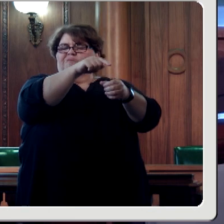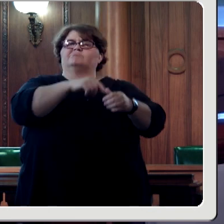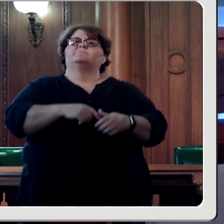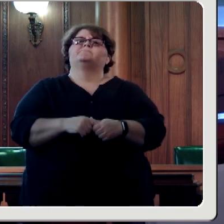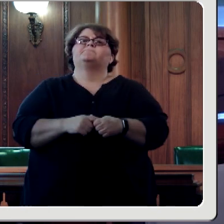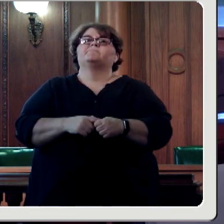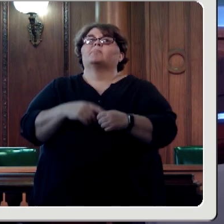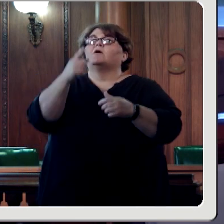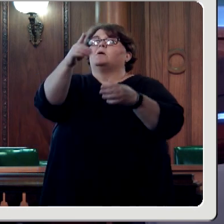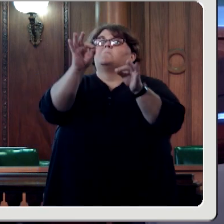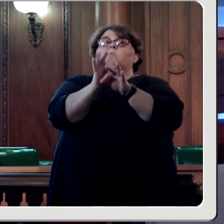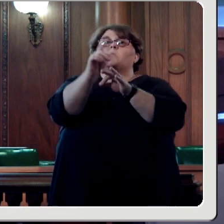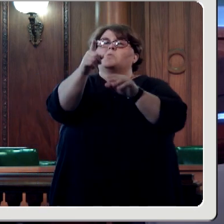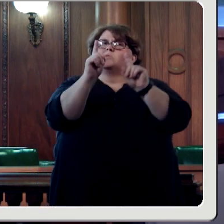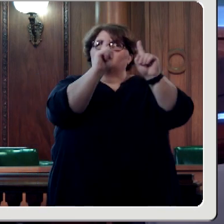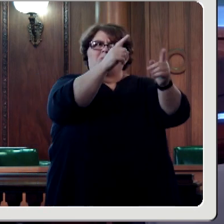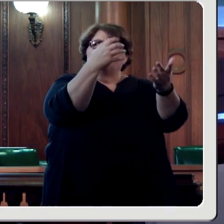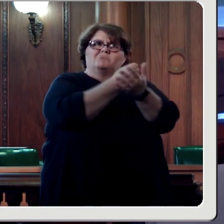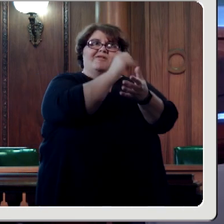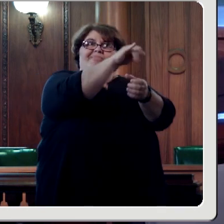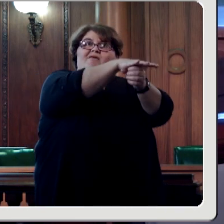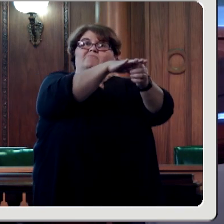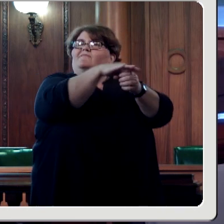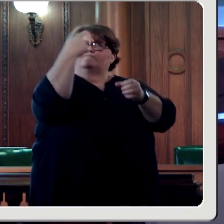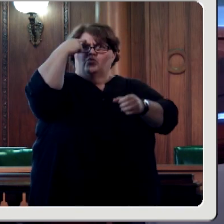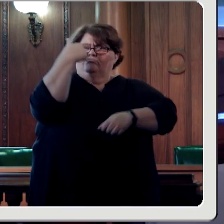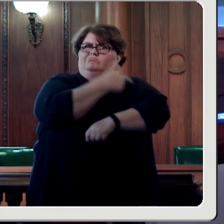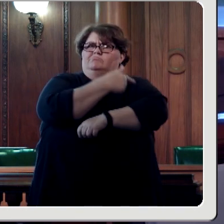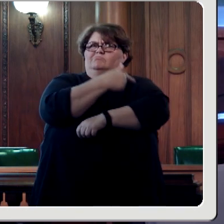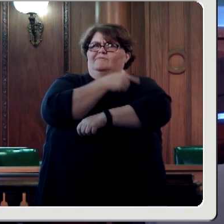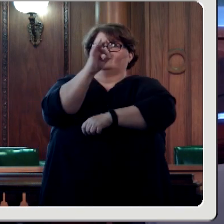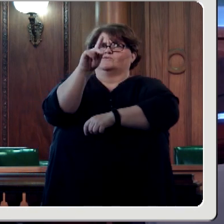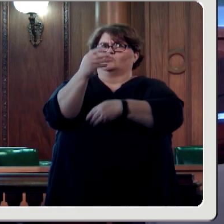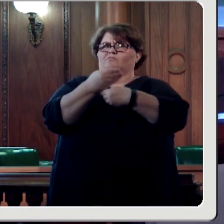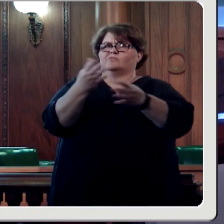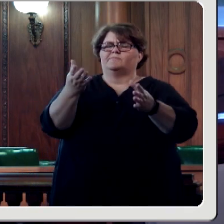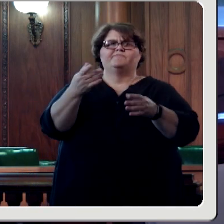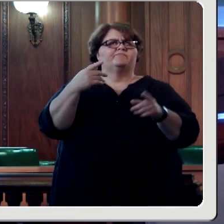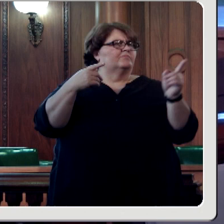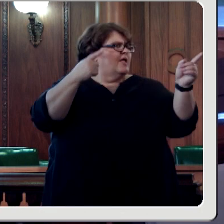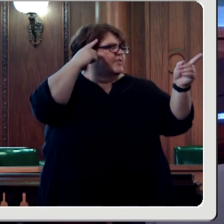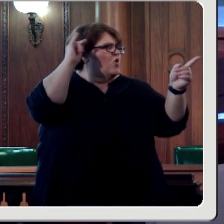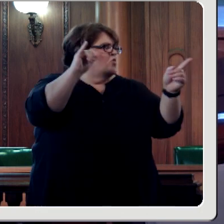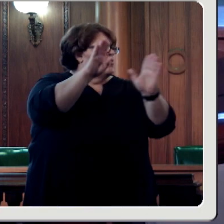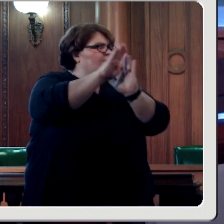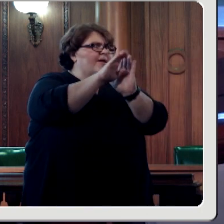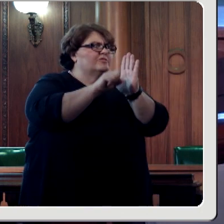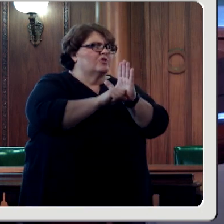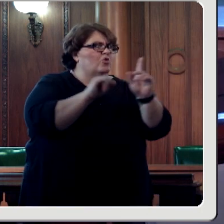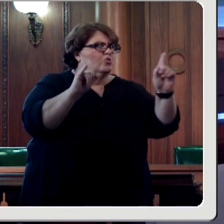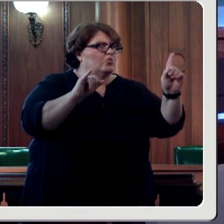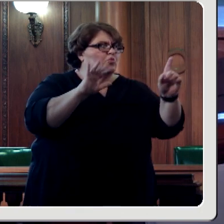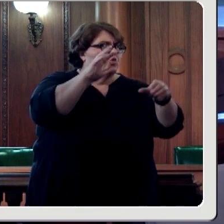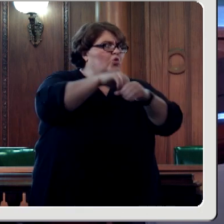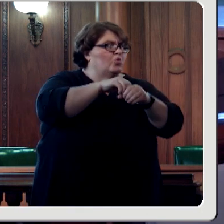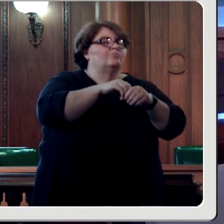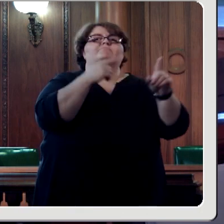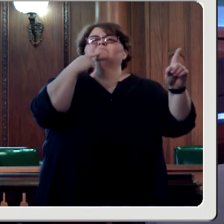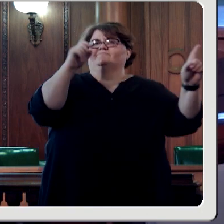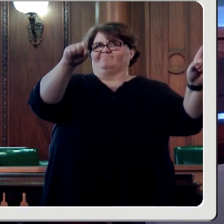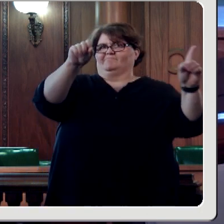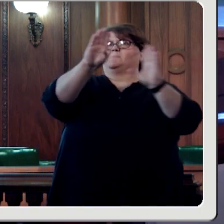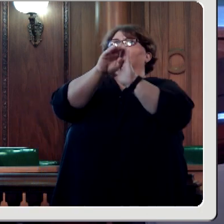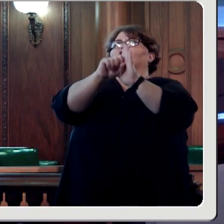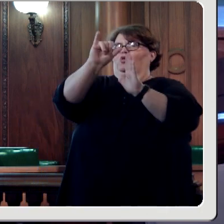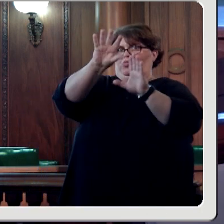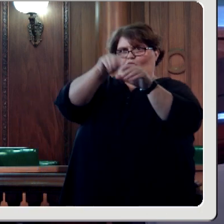And getting back to Bay State, I believe yours starts on the 14th, or expansion of the testing